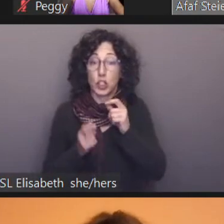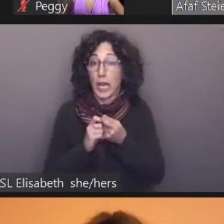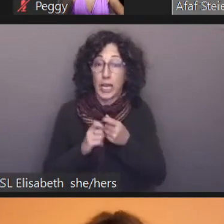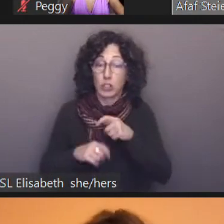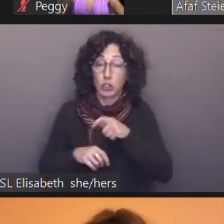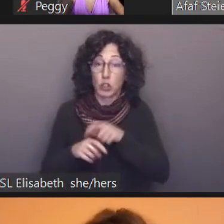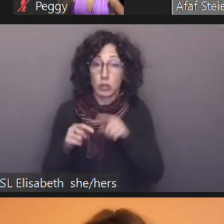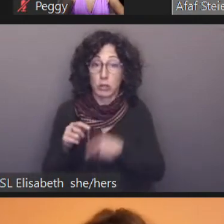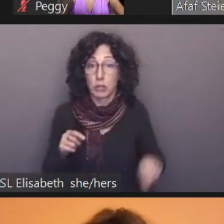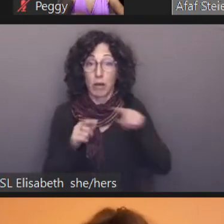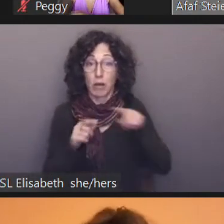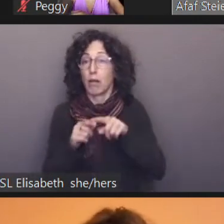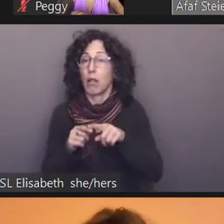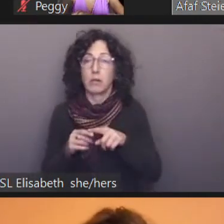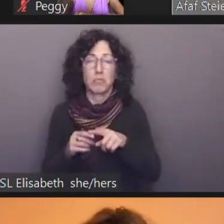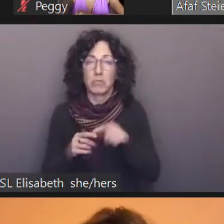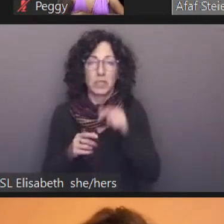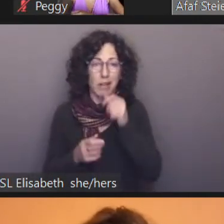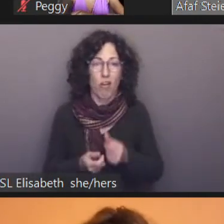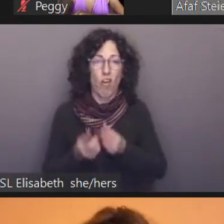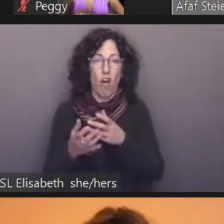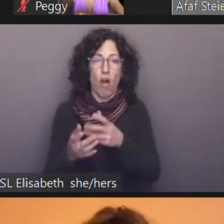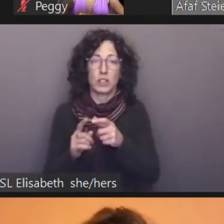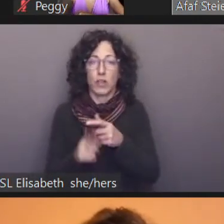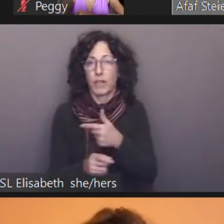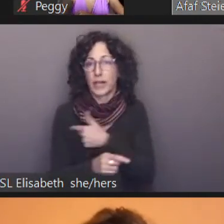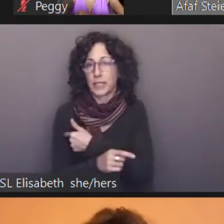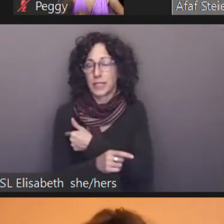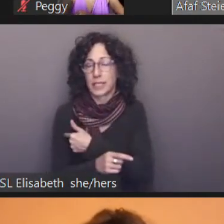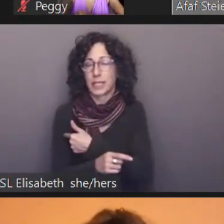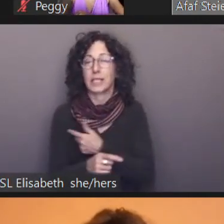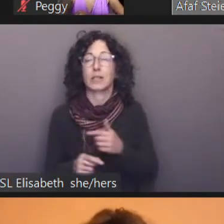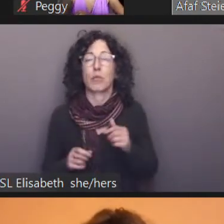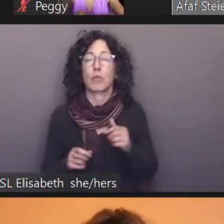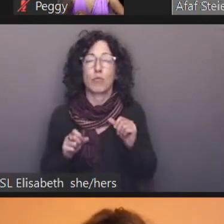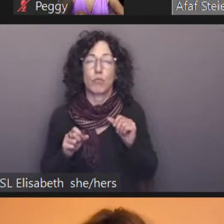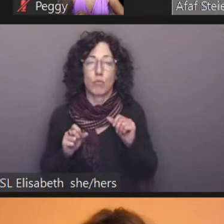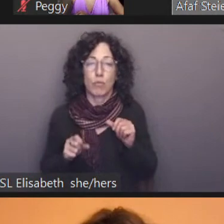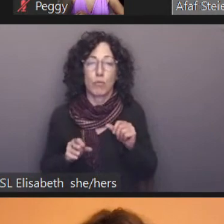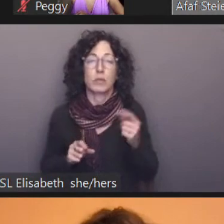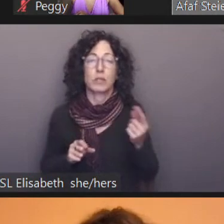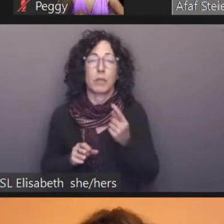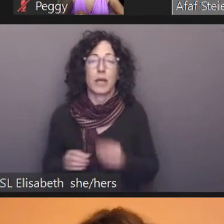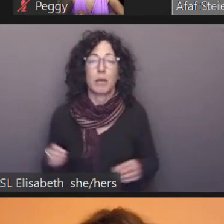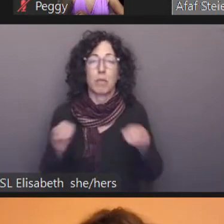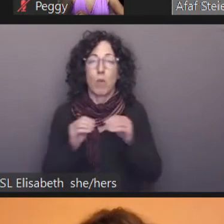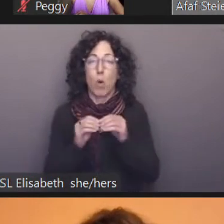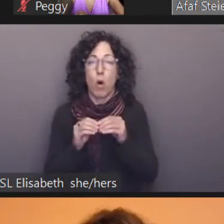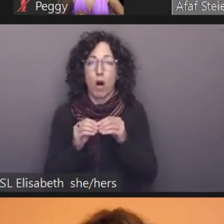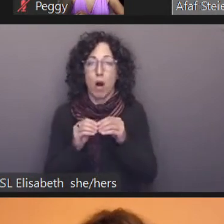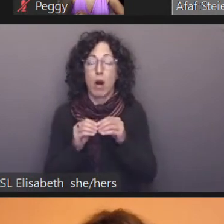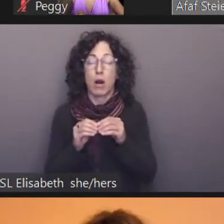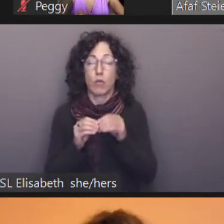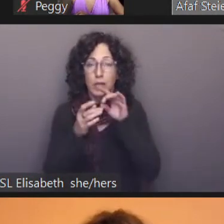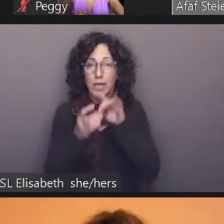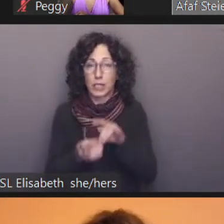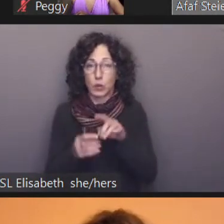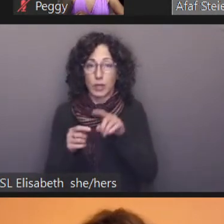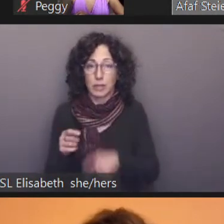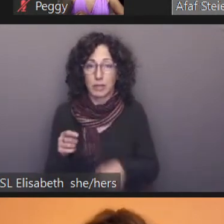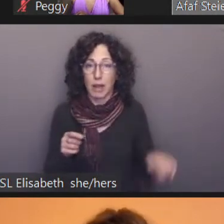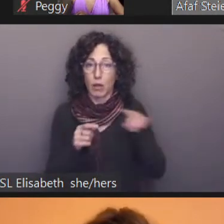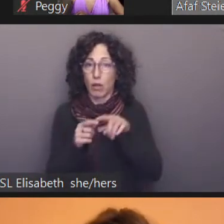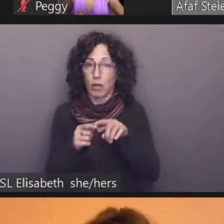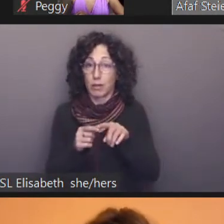the vaccine, that it is something more than a change in the cycle due to the fact of the stress of